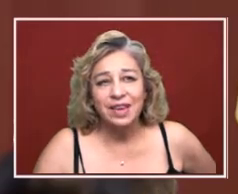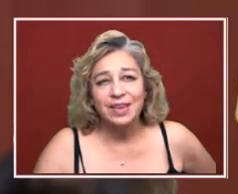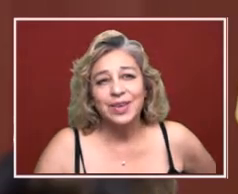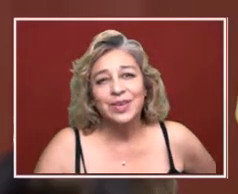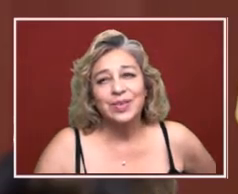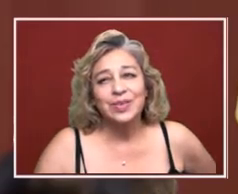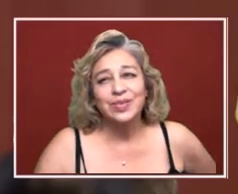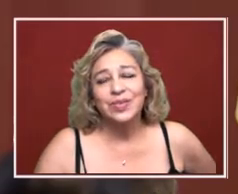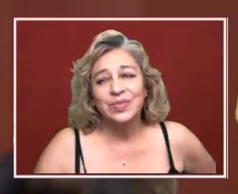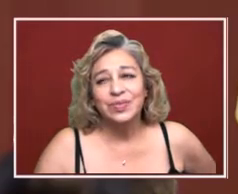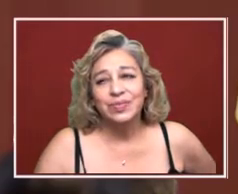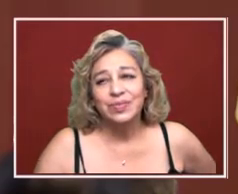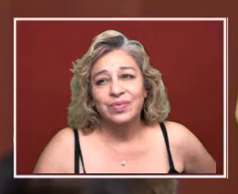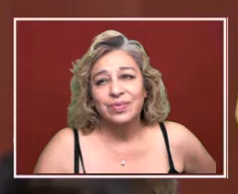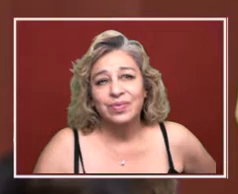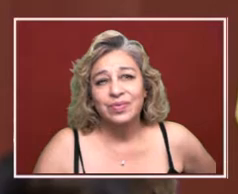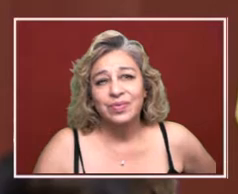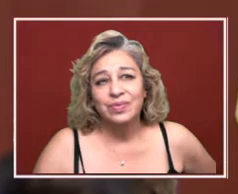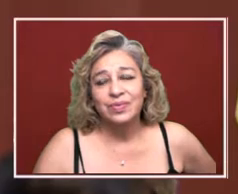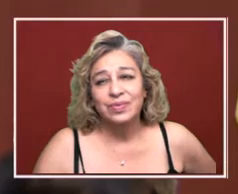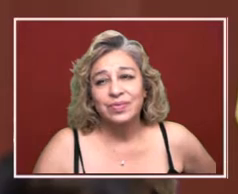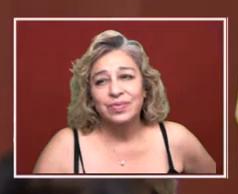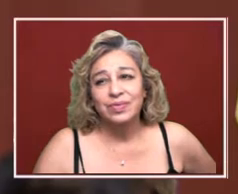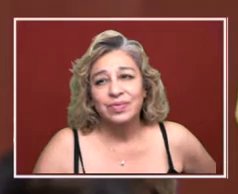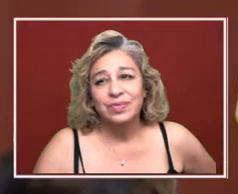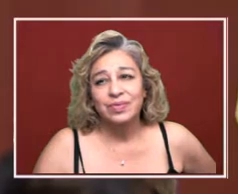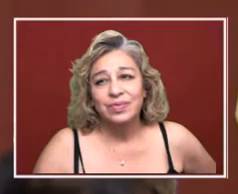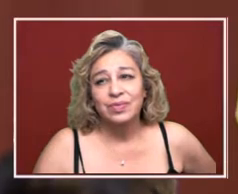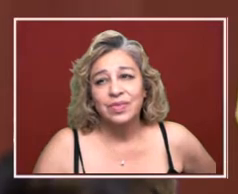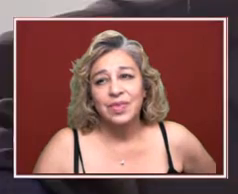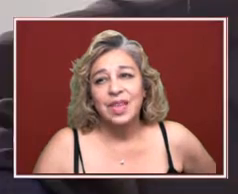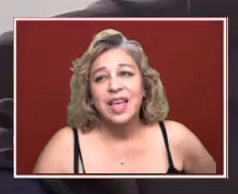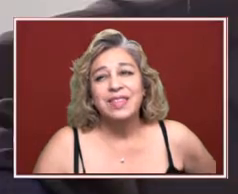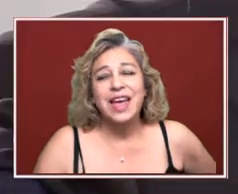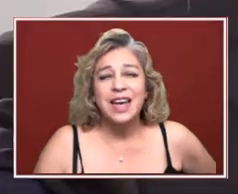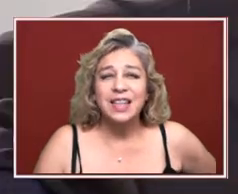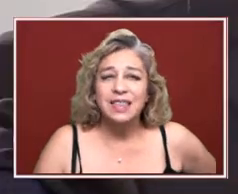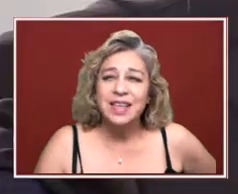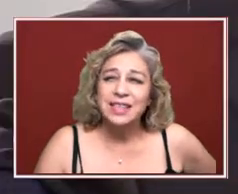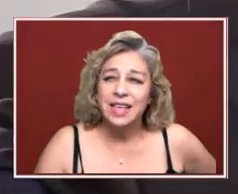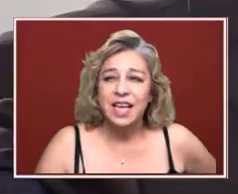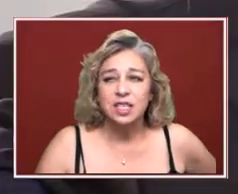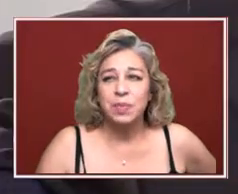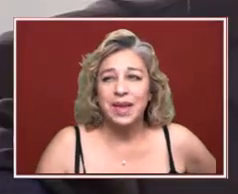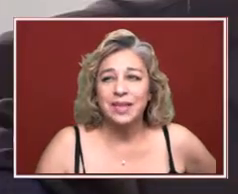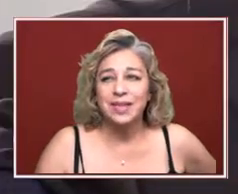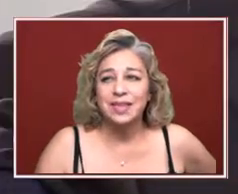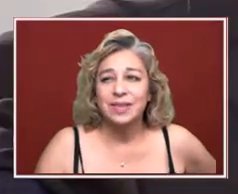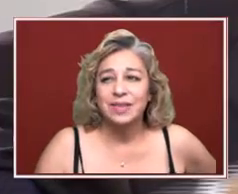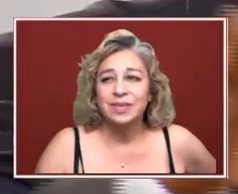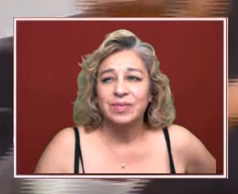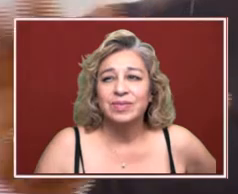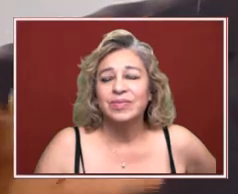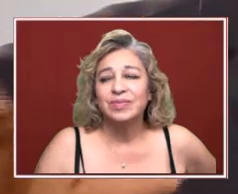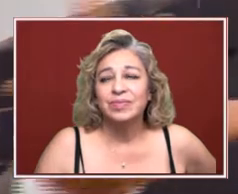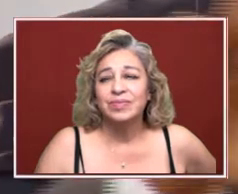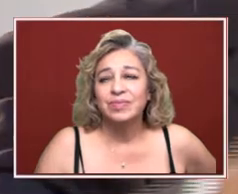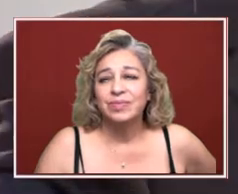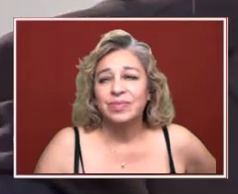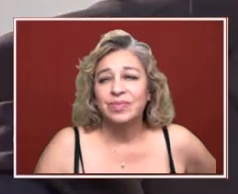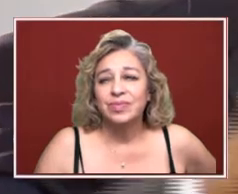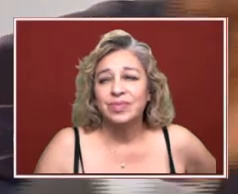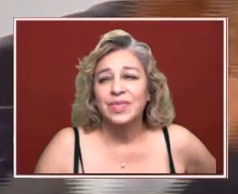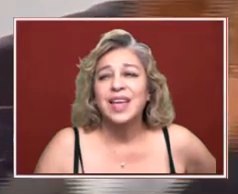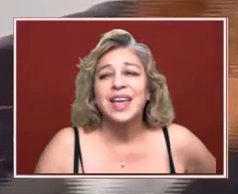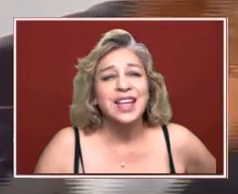perceiving. Que en este aspecto. That in this aspect. Está